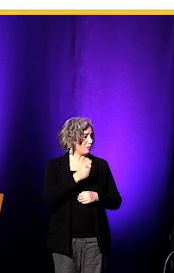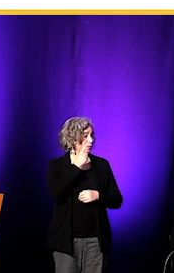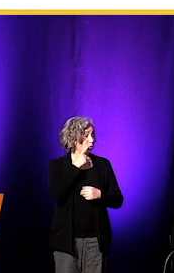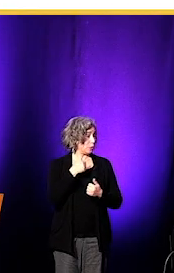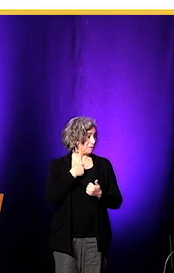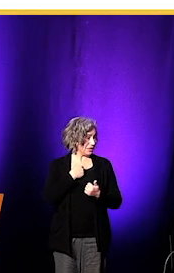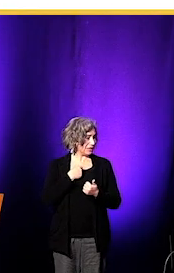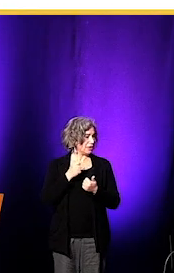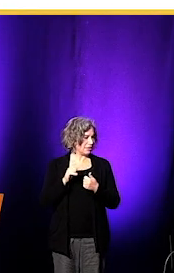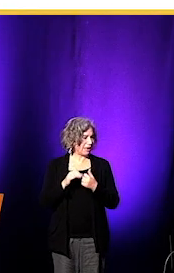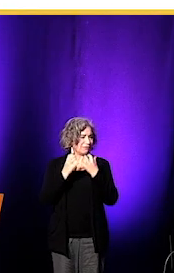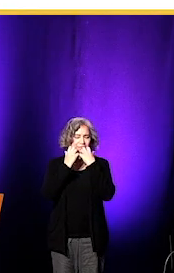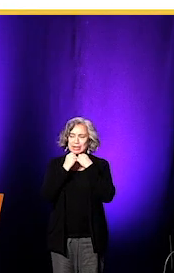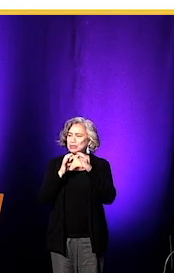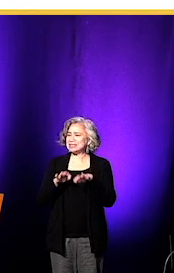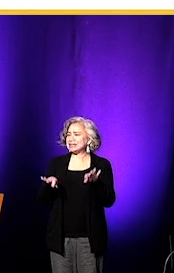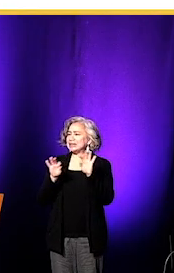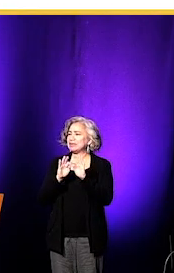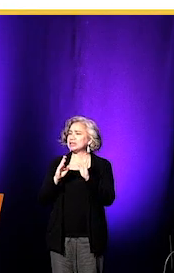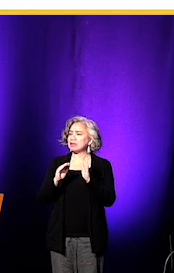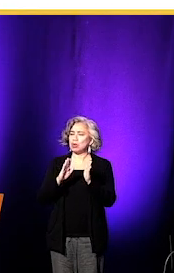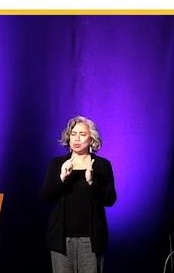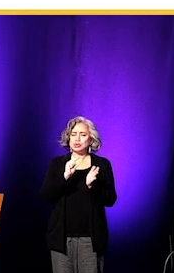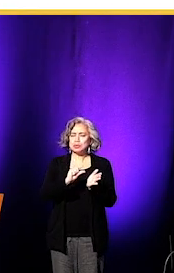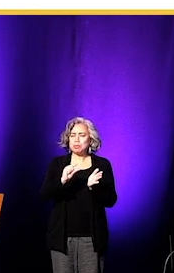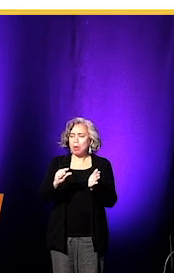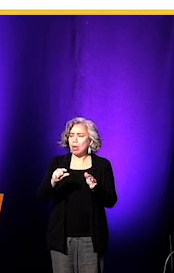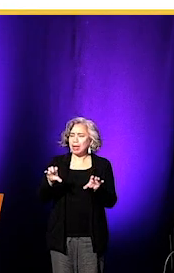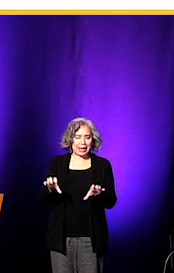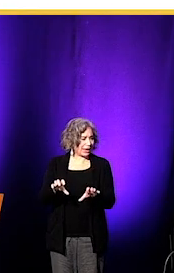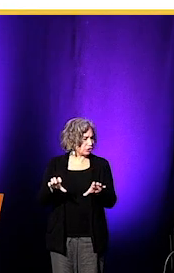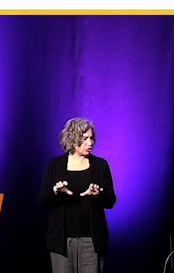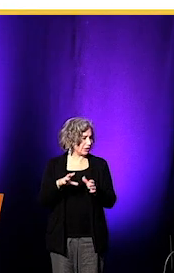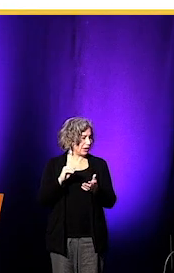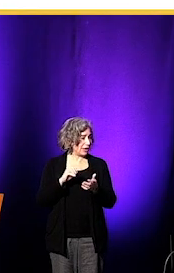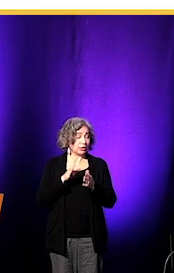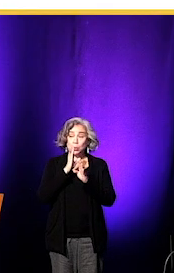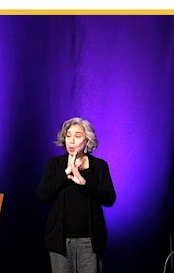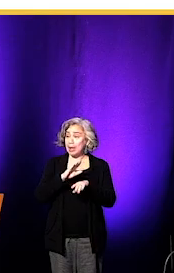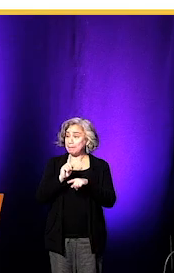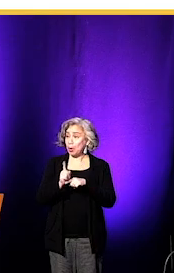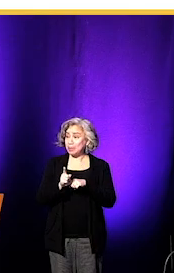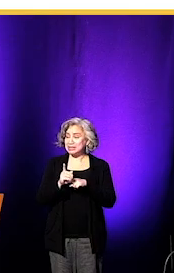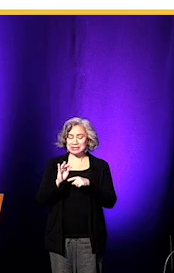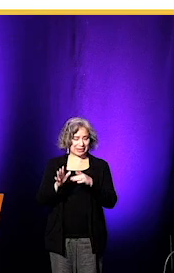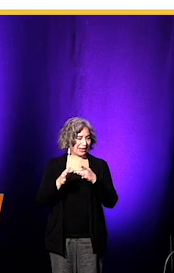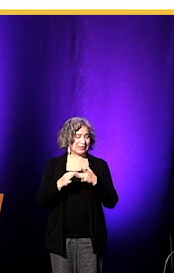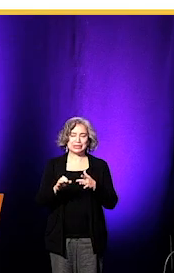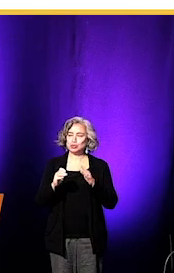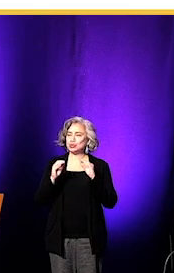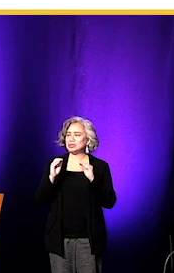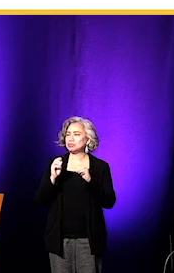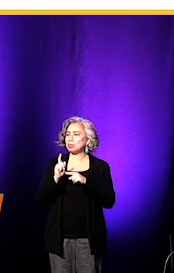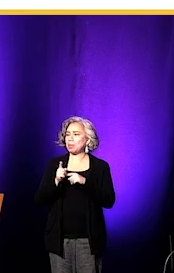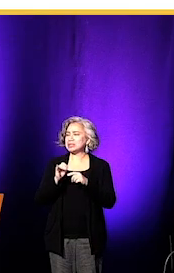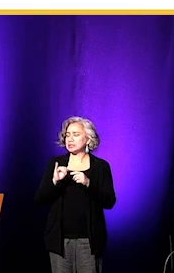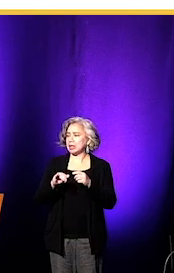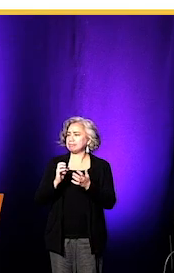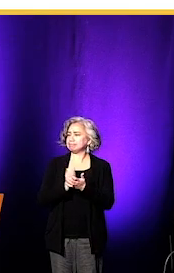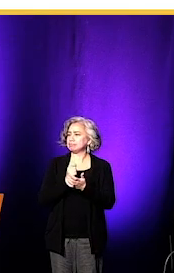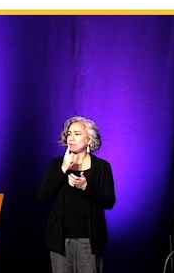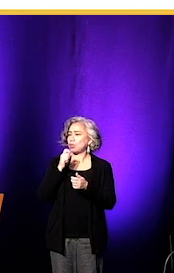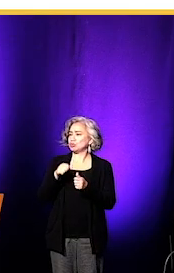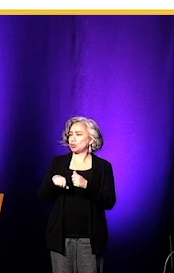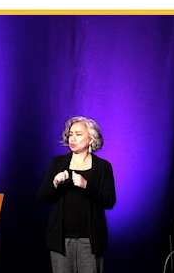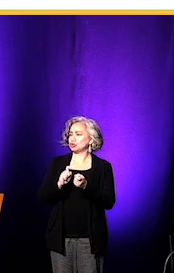quiet moments, and the intentional questions that we do every day that lead to the teachable moments that create a space for social change that we all